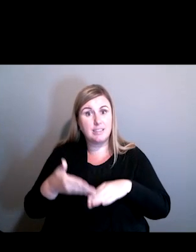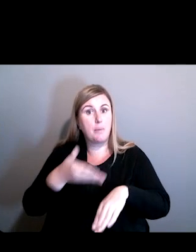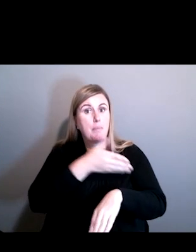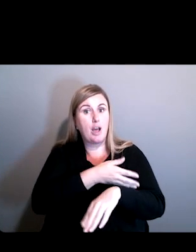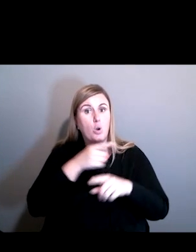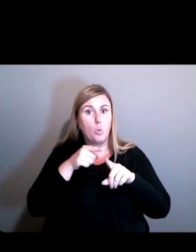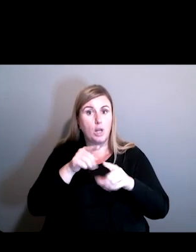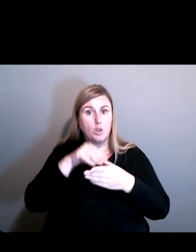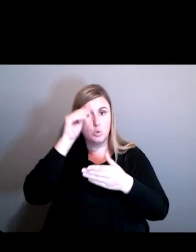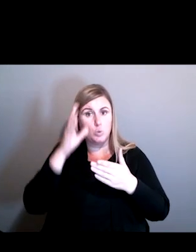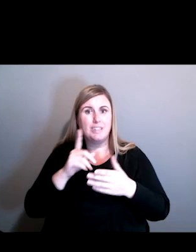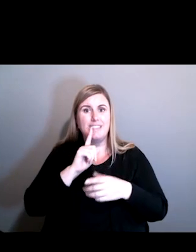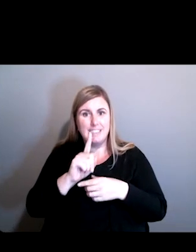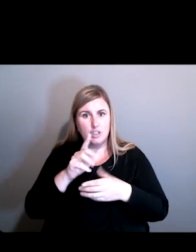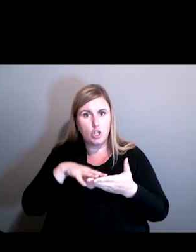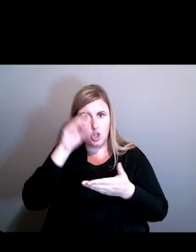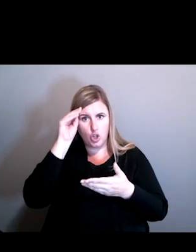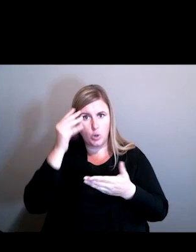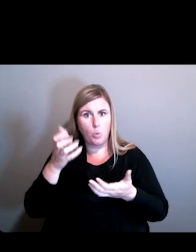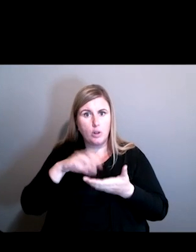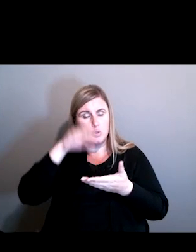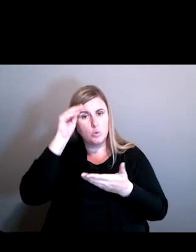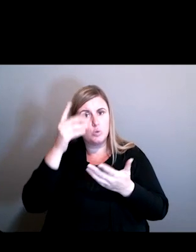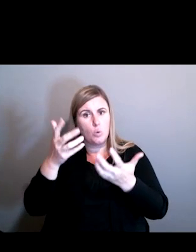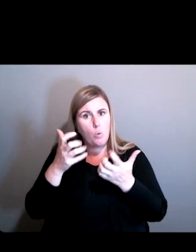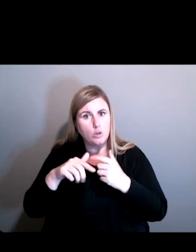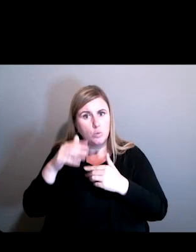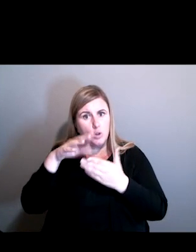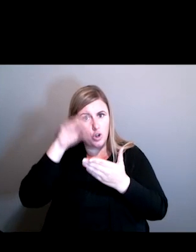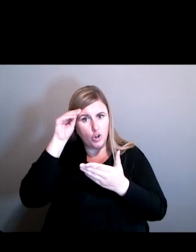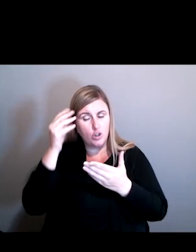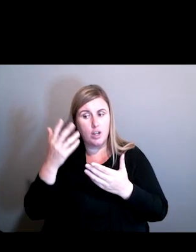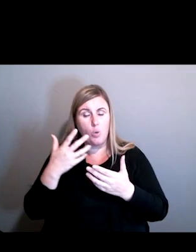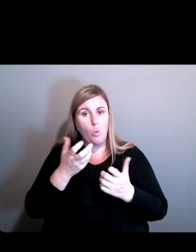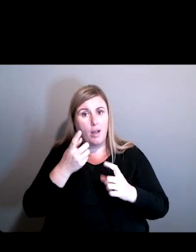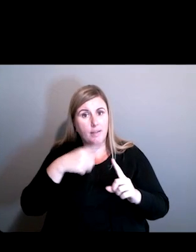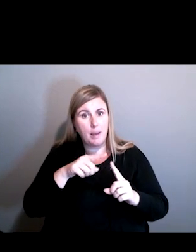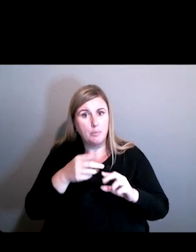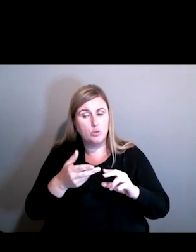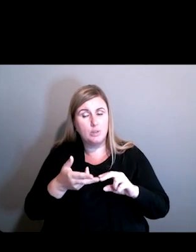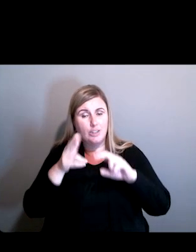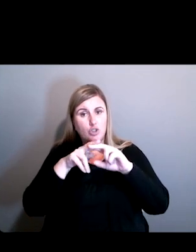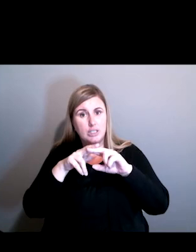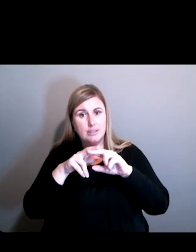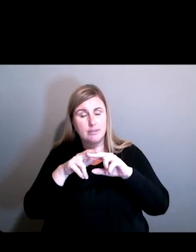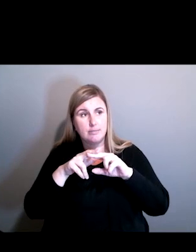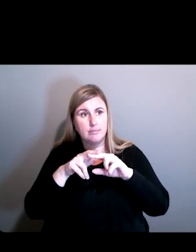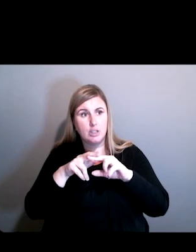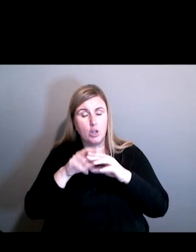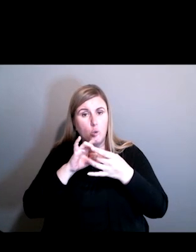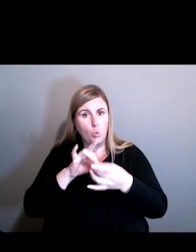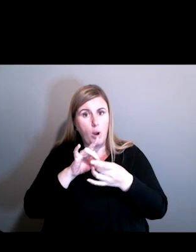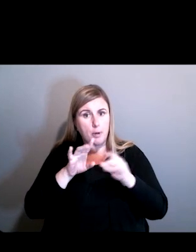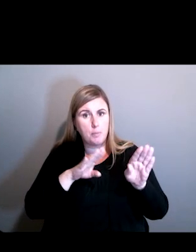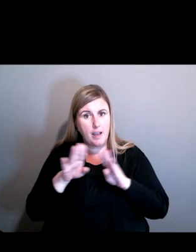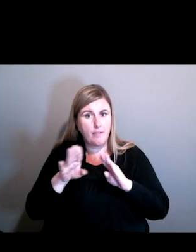better when the student is learning. We want our students to want to learn, and we want to increase the